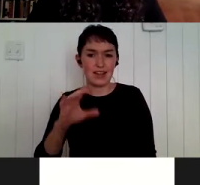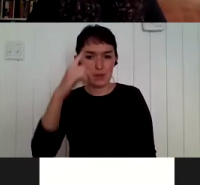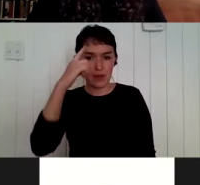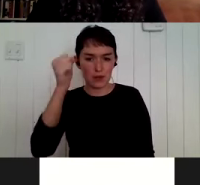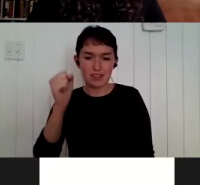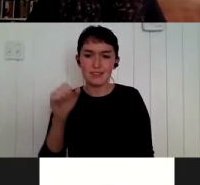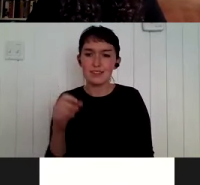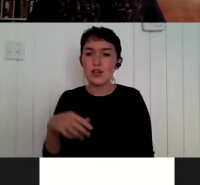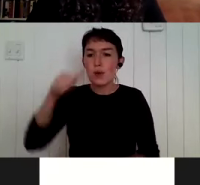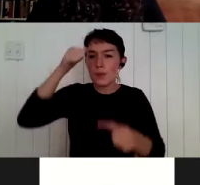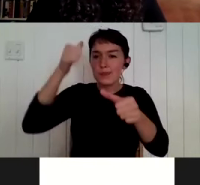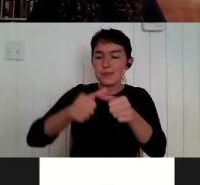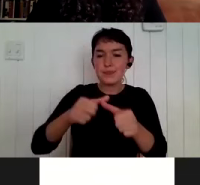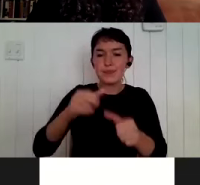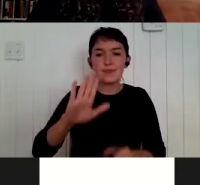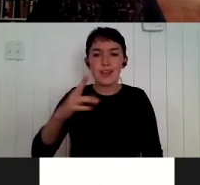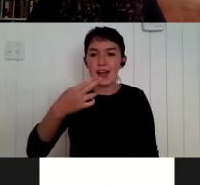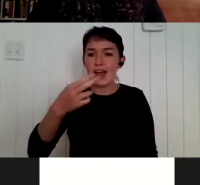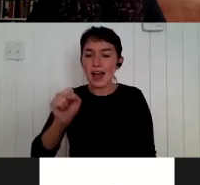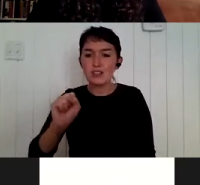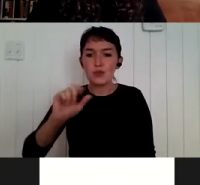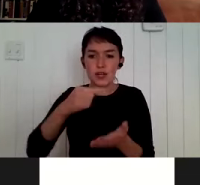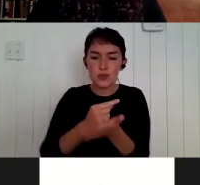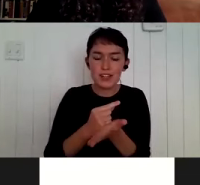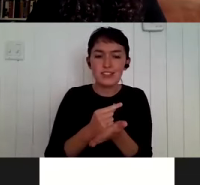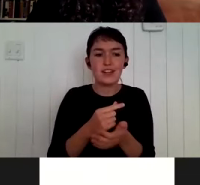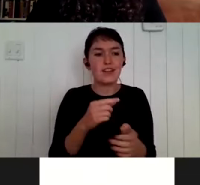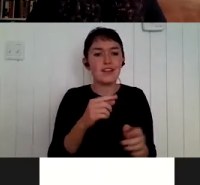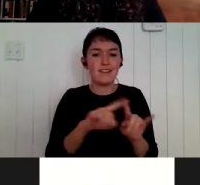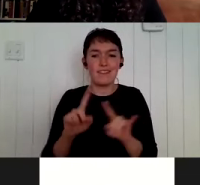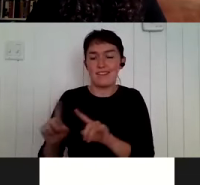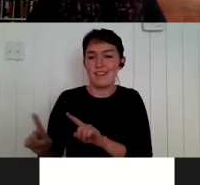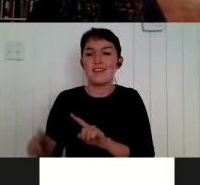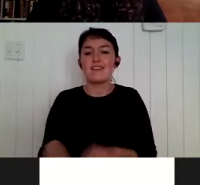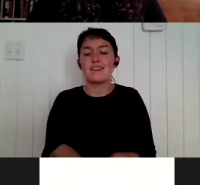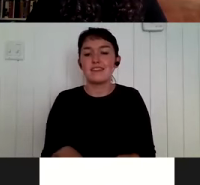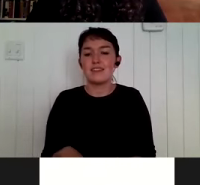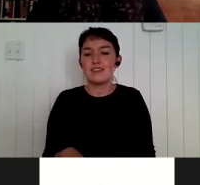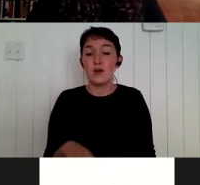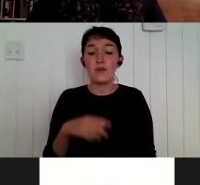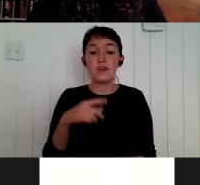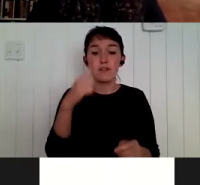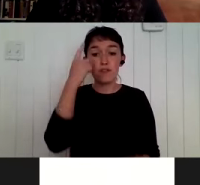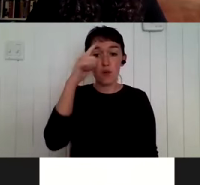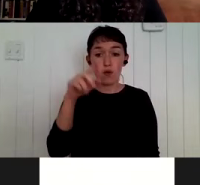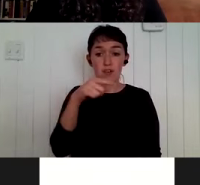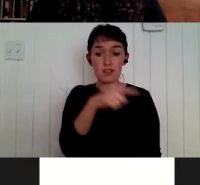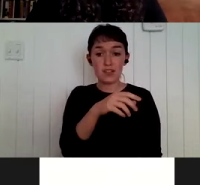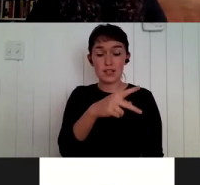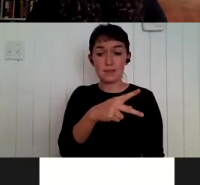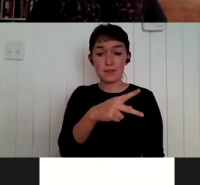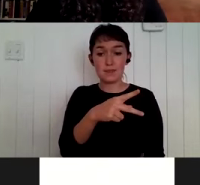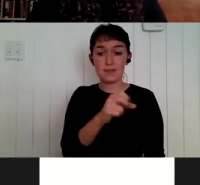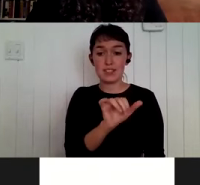party, these sort of rich episodes about the world around you. And in psychosis, there's specifically a decrement in